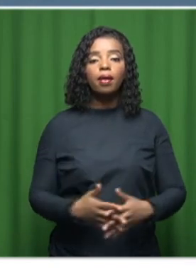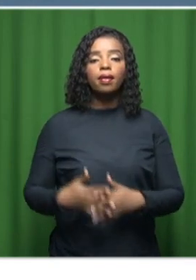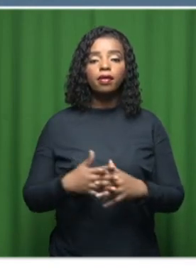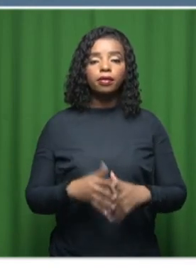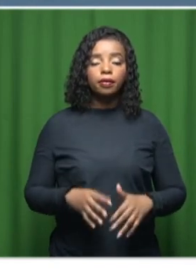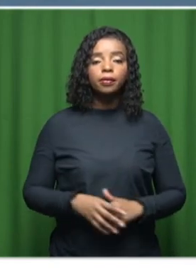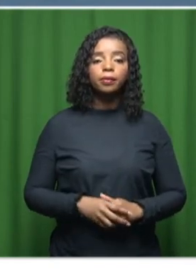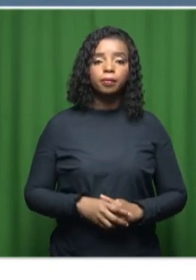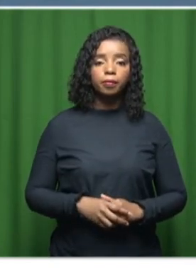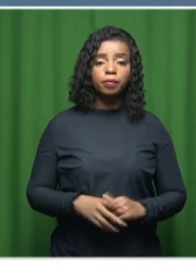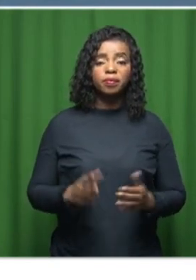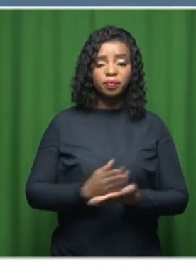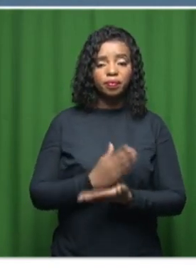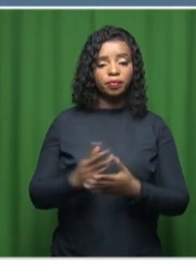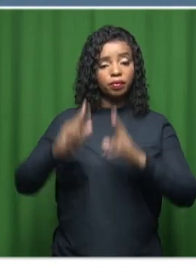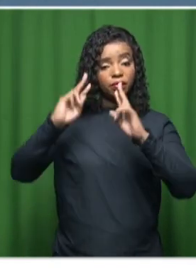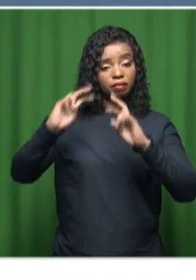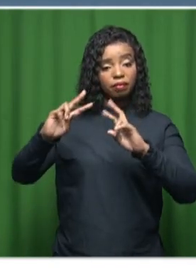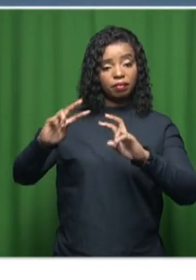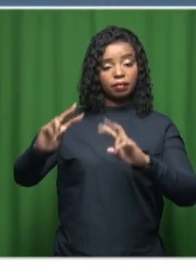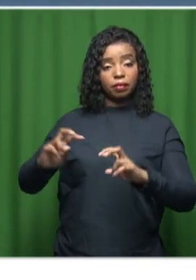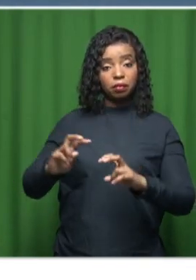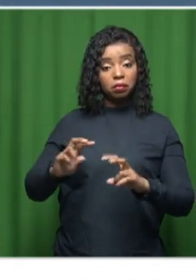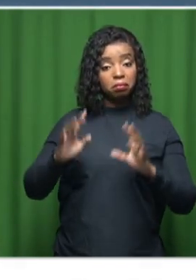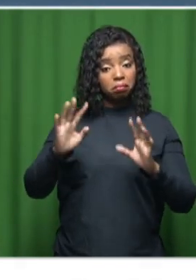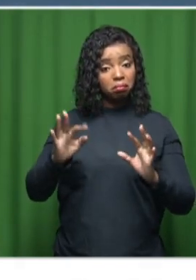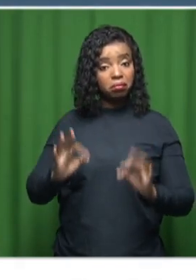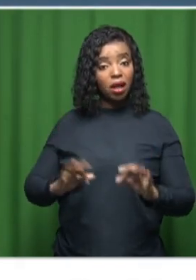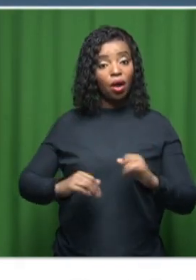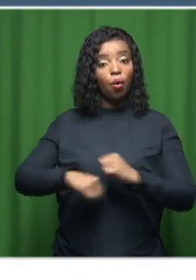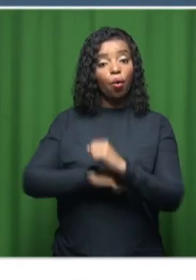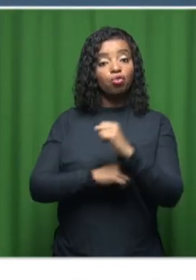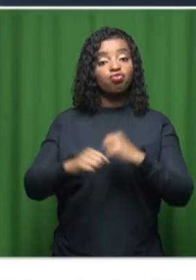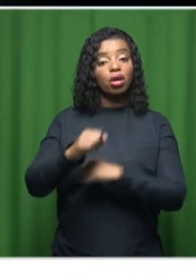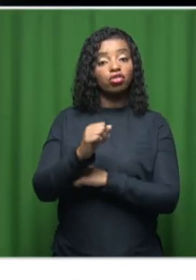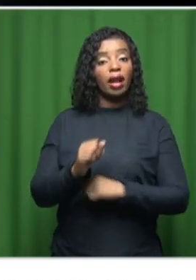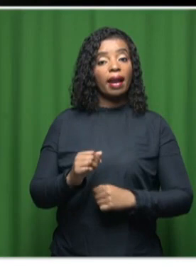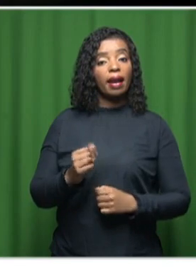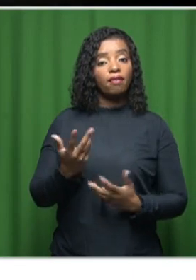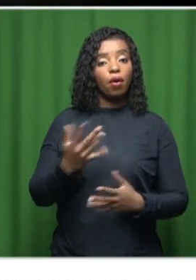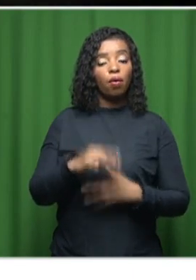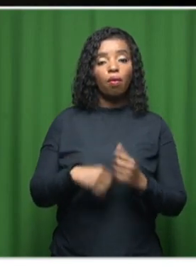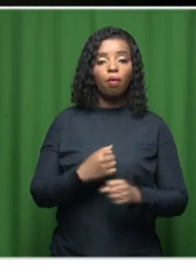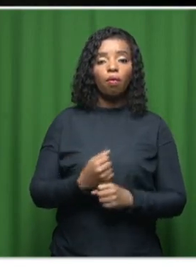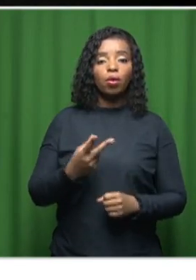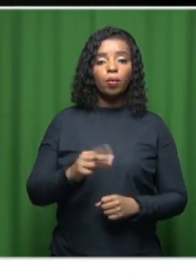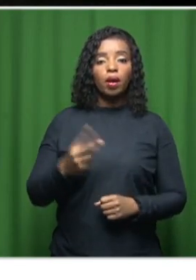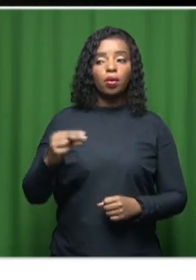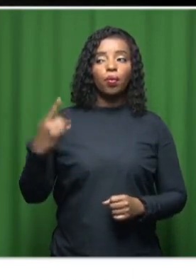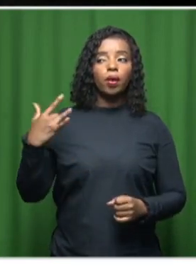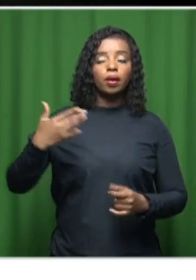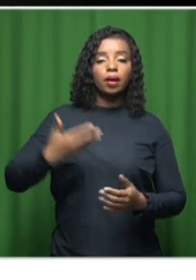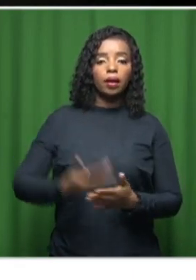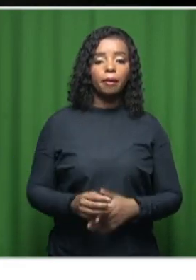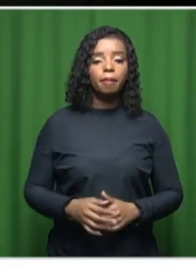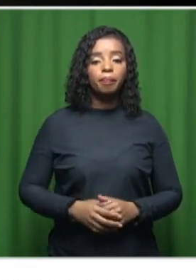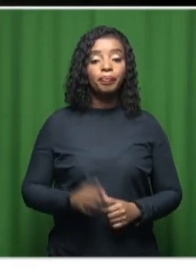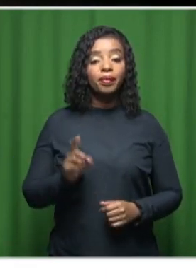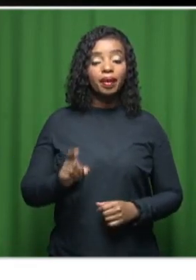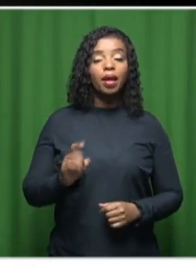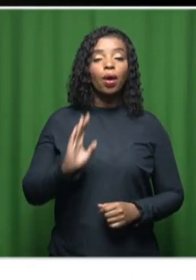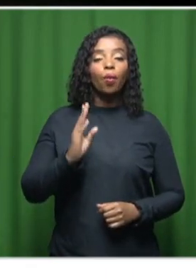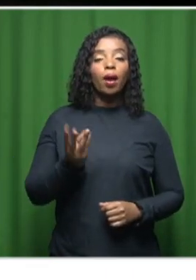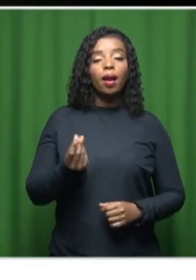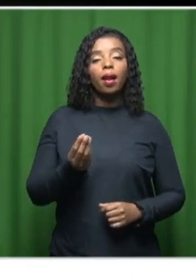conducted research on the technical feasibility of the construction since 2020. The station is estimated to cost